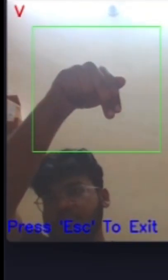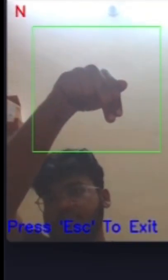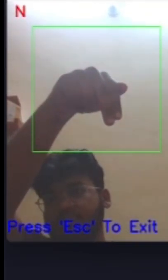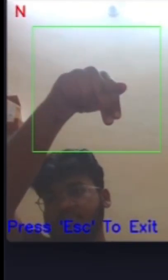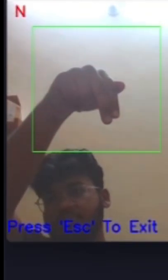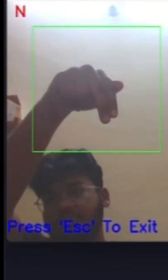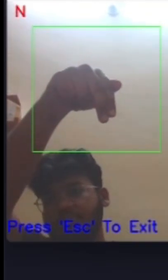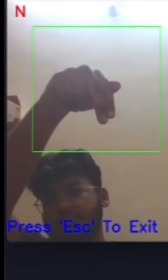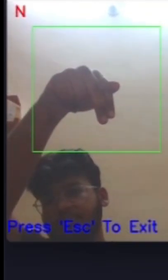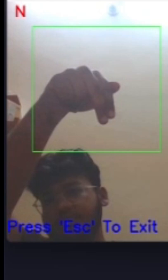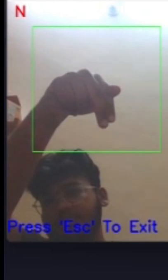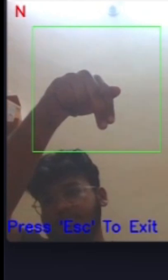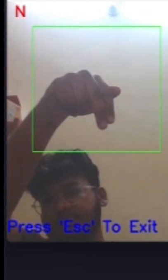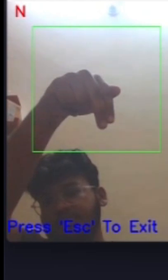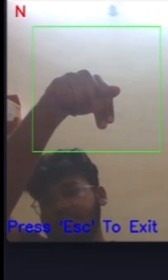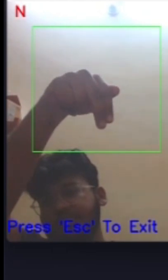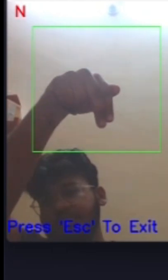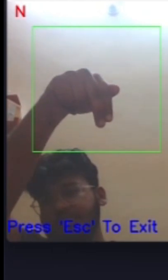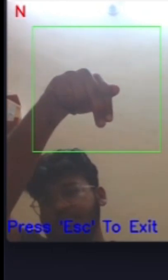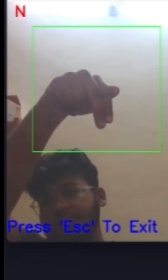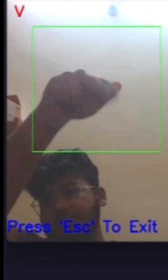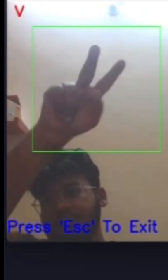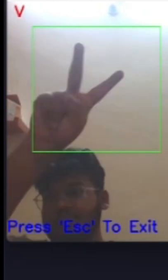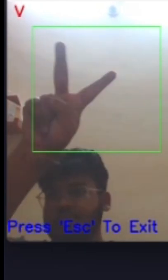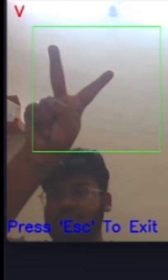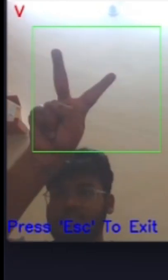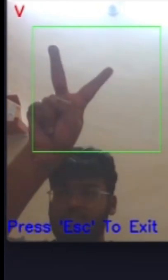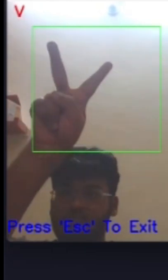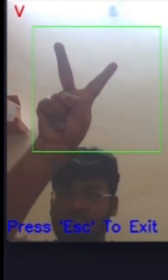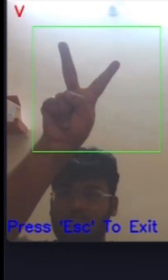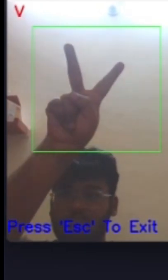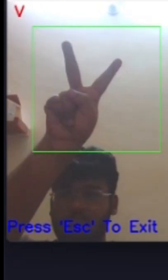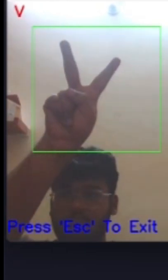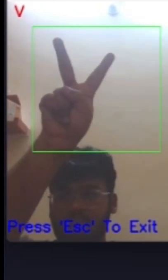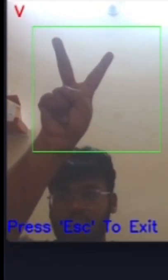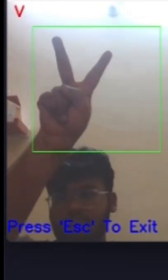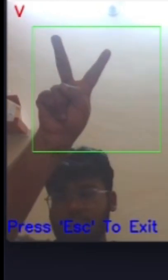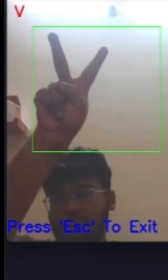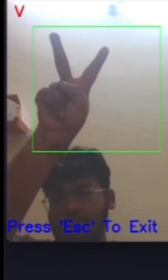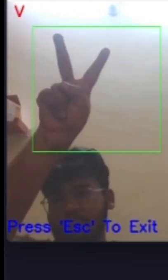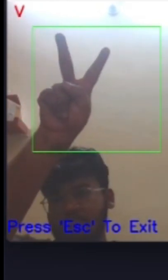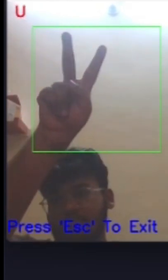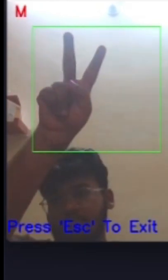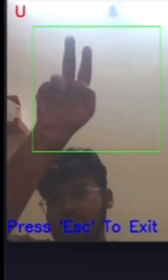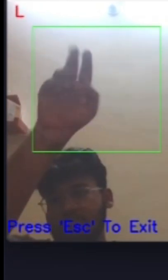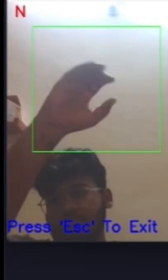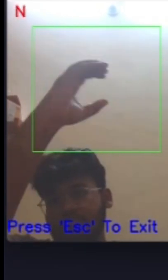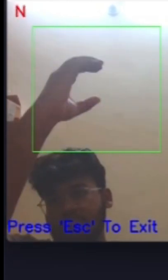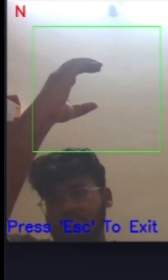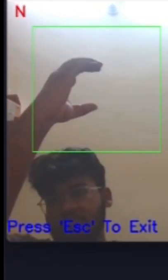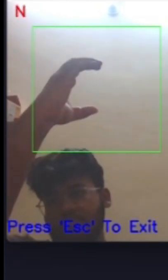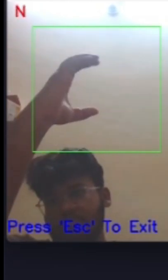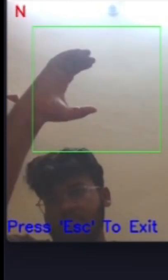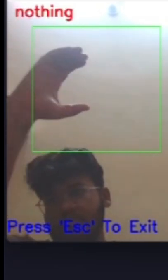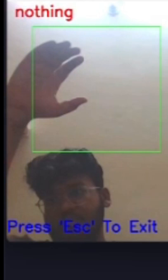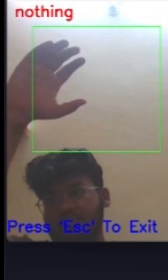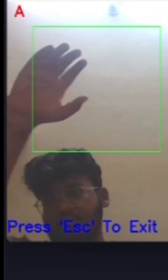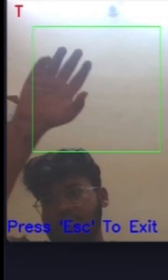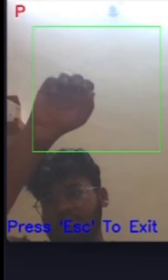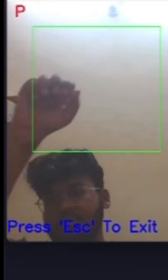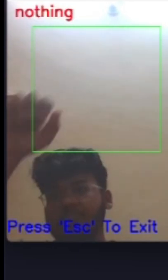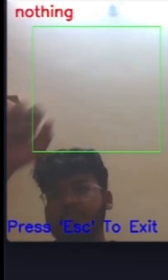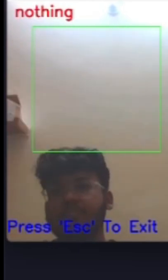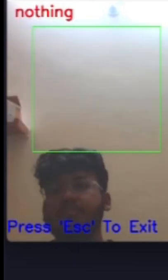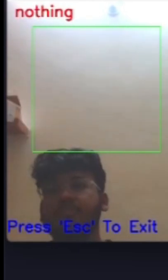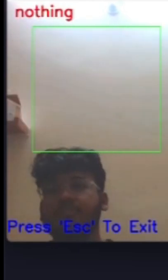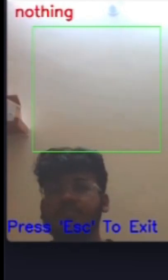N. So this project developed using Python programming language and Tkinter module used to develop the user interface. And this is the complete project. If you have doubt, then you can